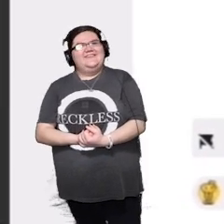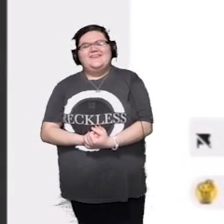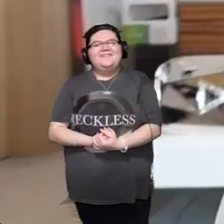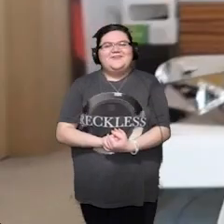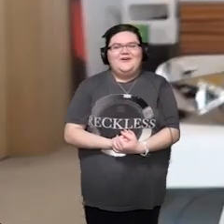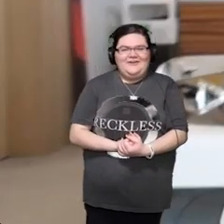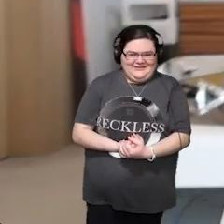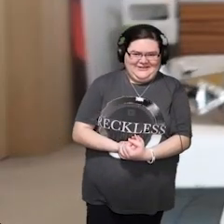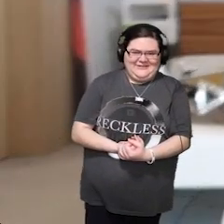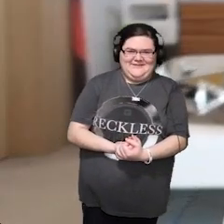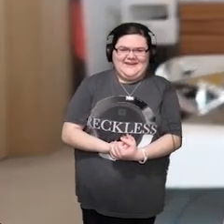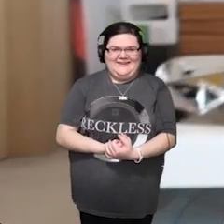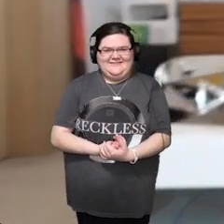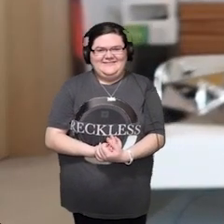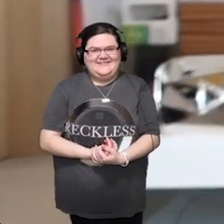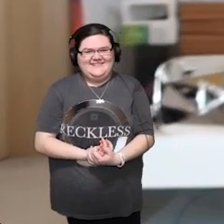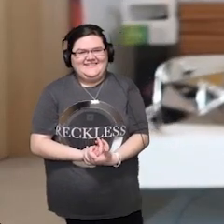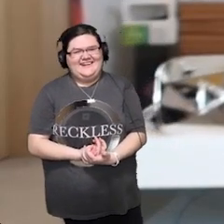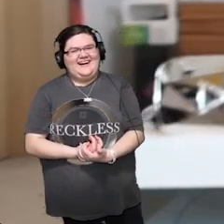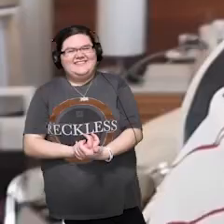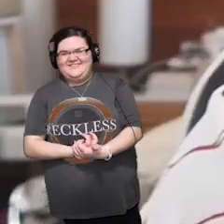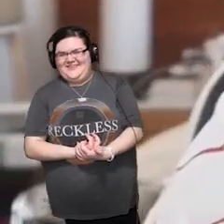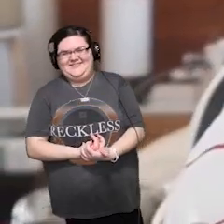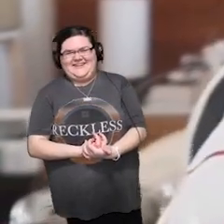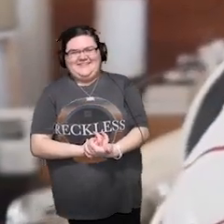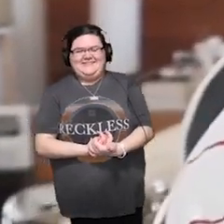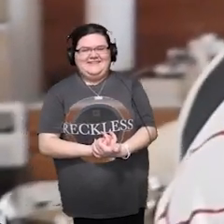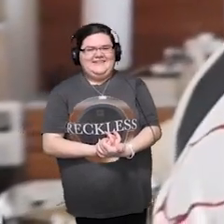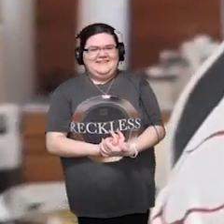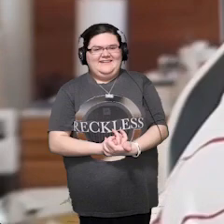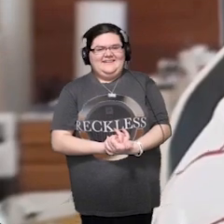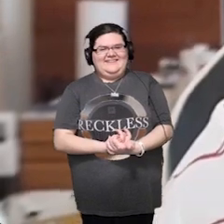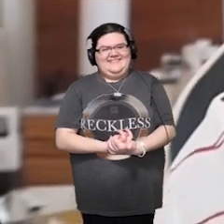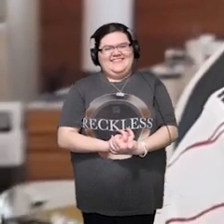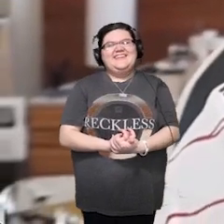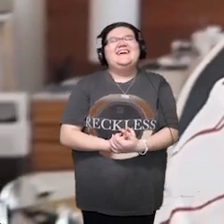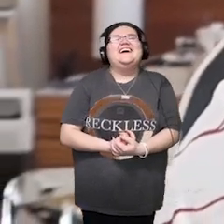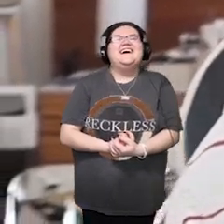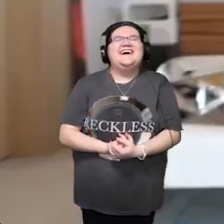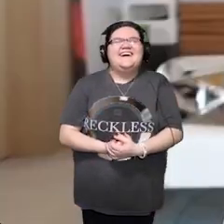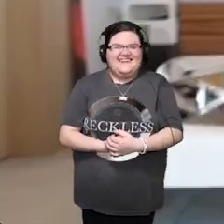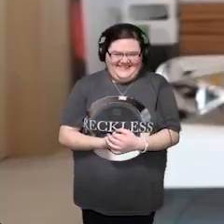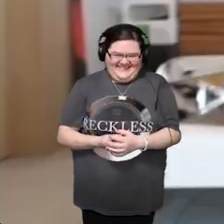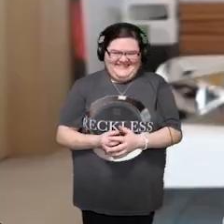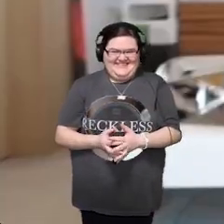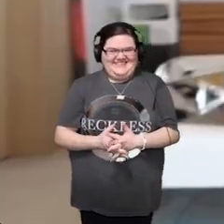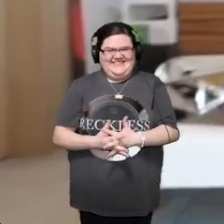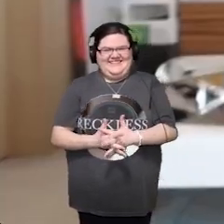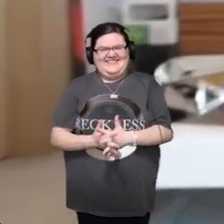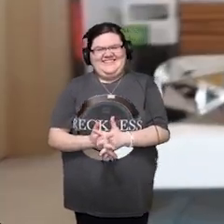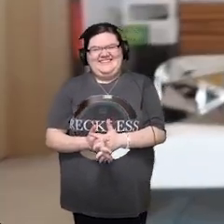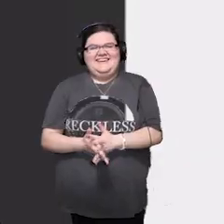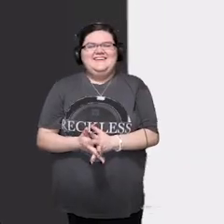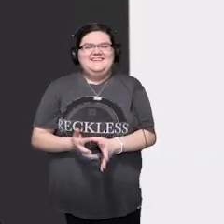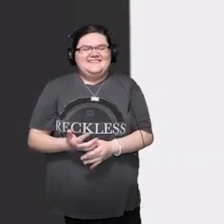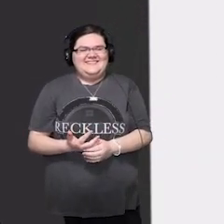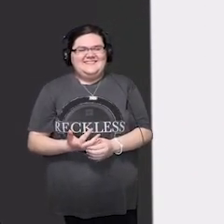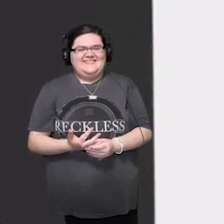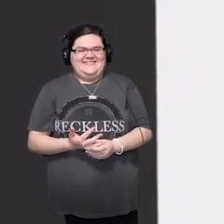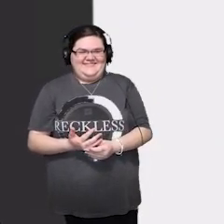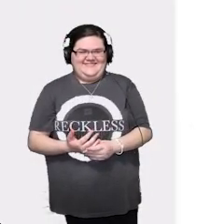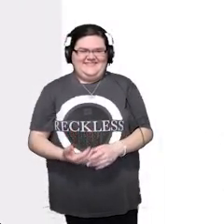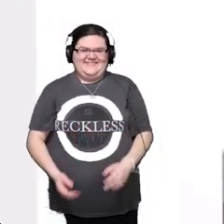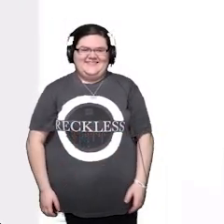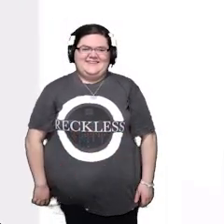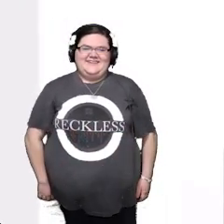a, of course it's a video. Actually. I love sometimes that video. Sometimes a brother got a nap, man. Sometimes a guy got a sleep. We love you,